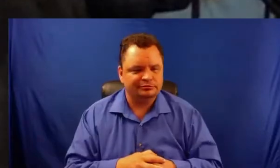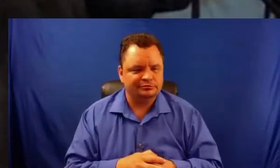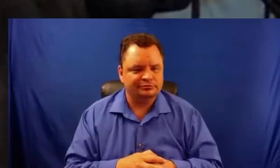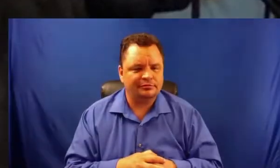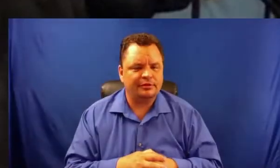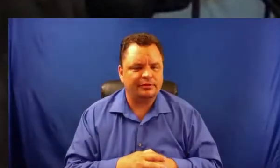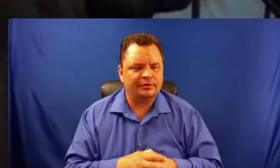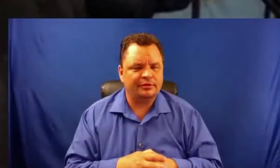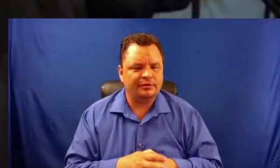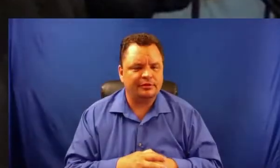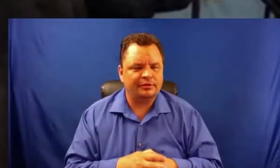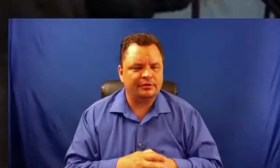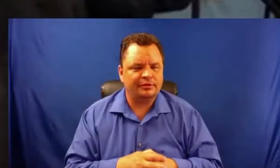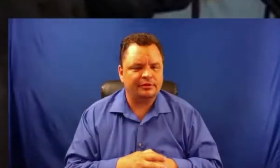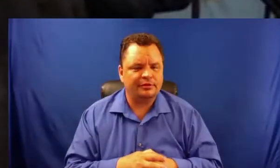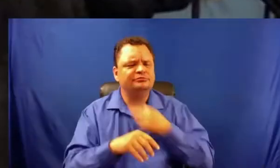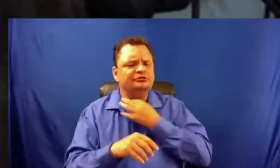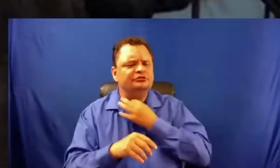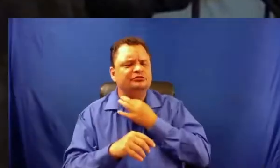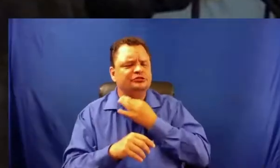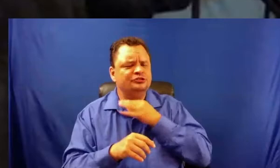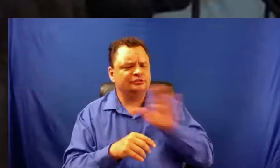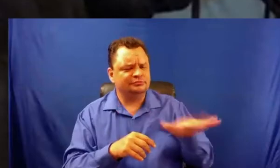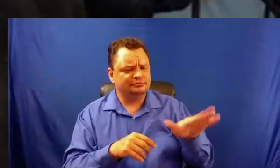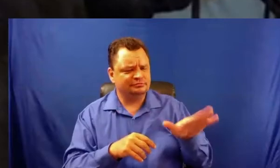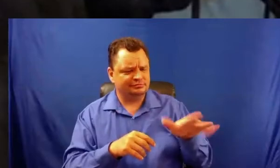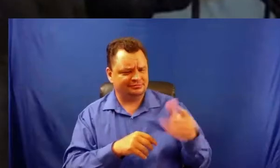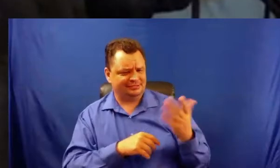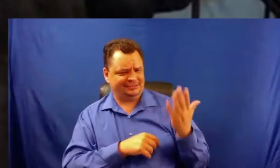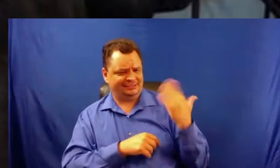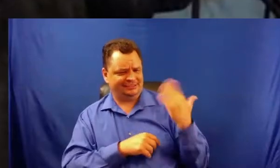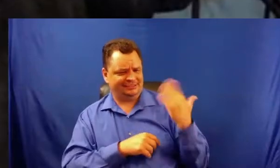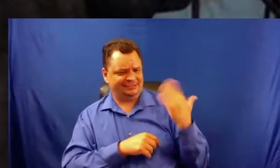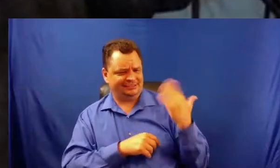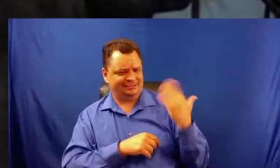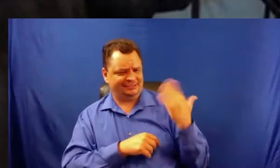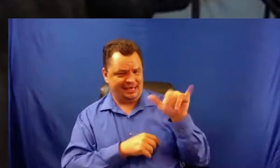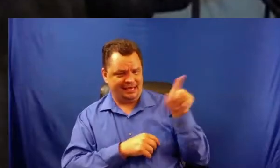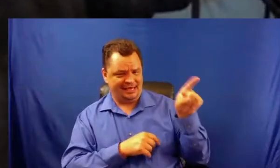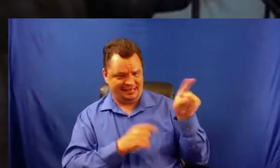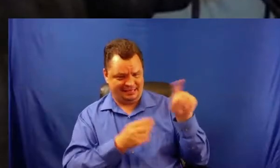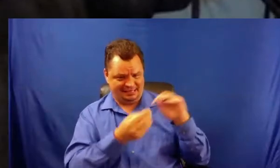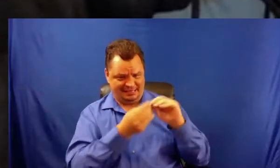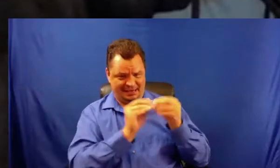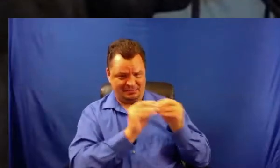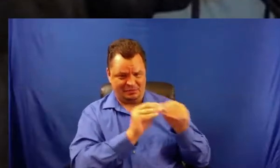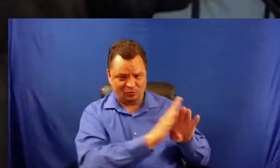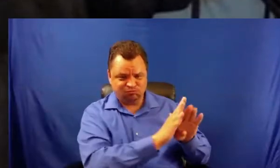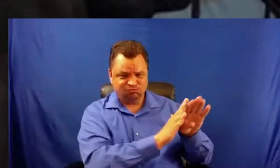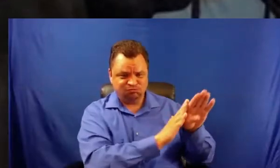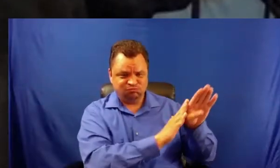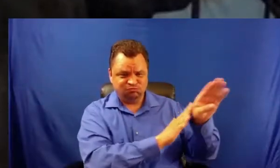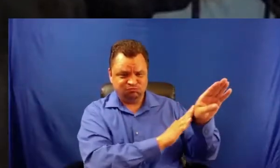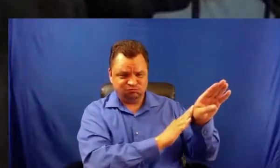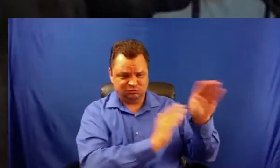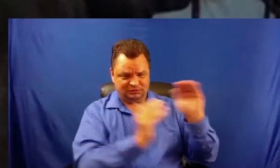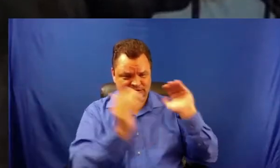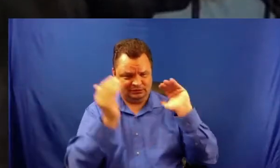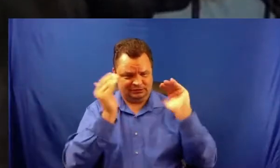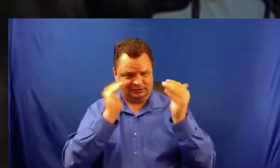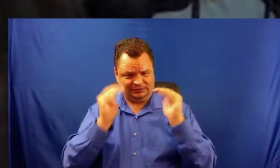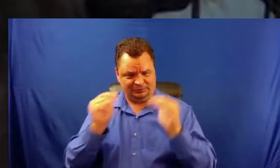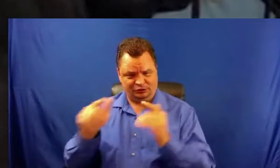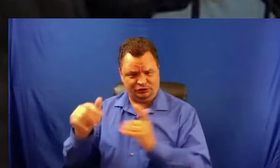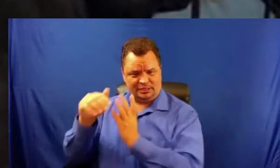May when we had the peak for admission to the hospital to who's being admitted now? Not that I'm aware of.